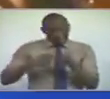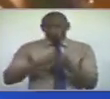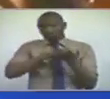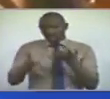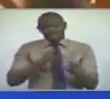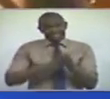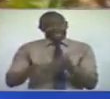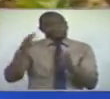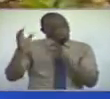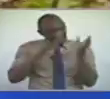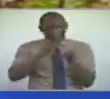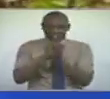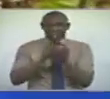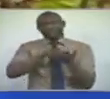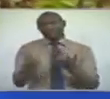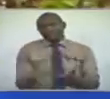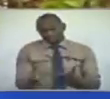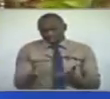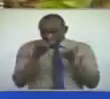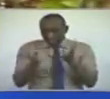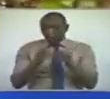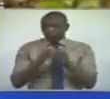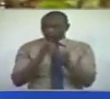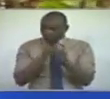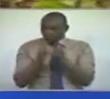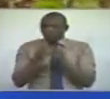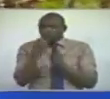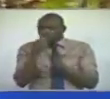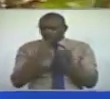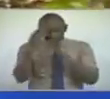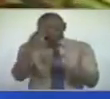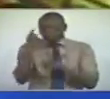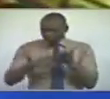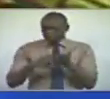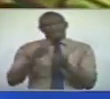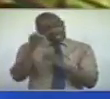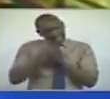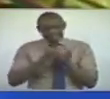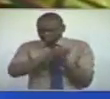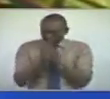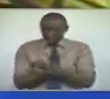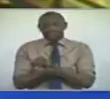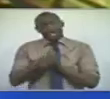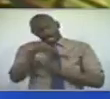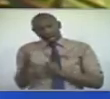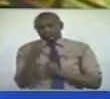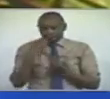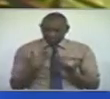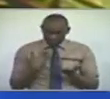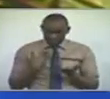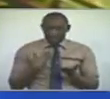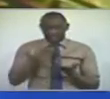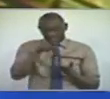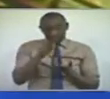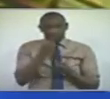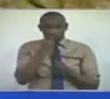is a slight weather change. Now crop experts are calling on the country to diversify and embrace pulses as an